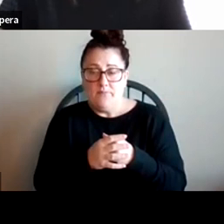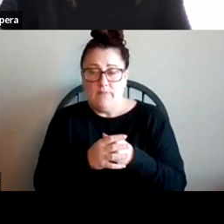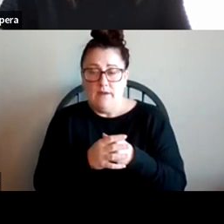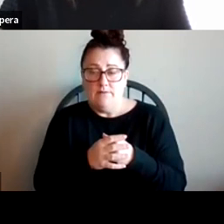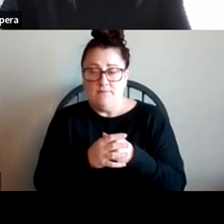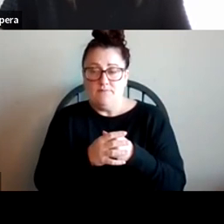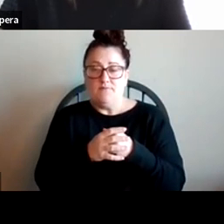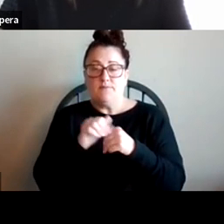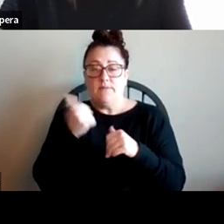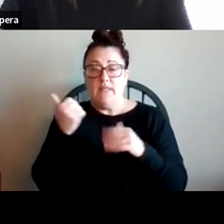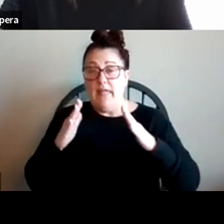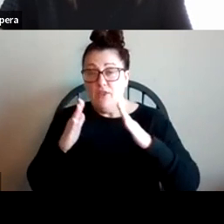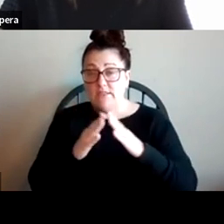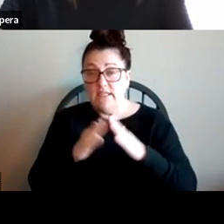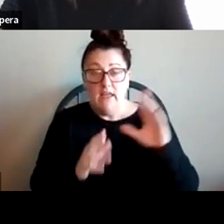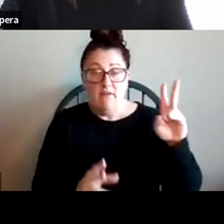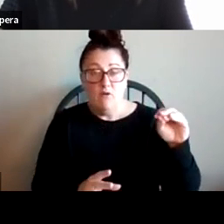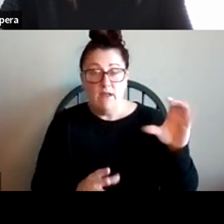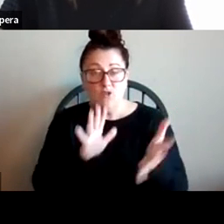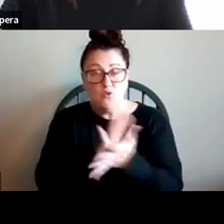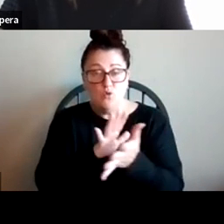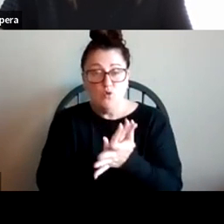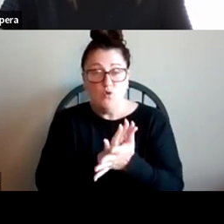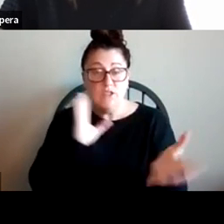city's vocational schools, there are a total of